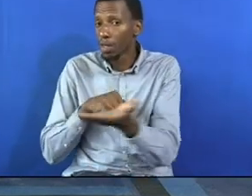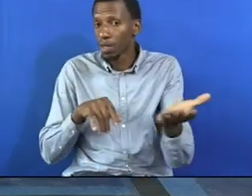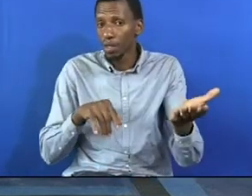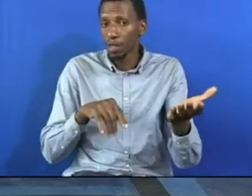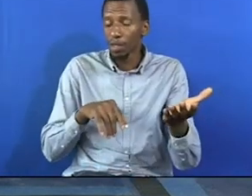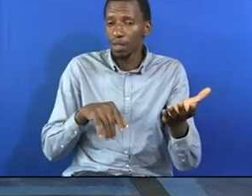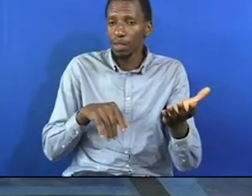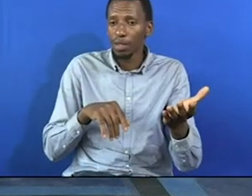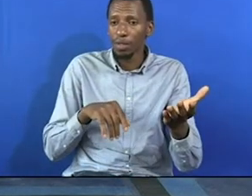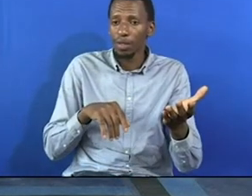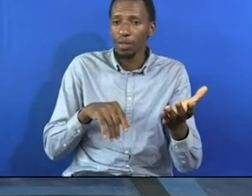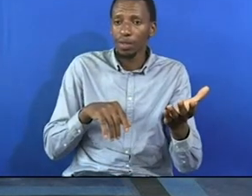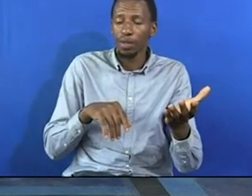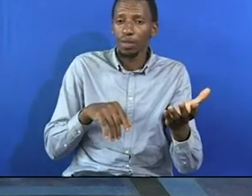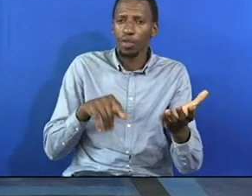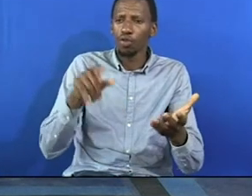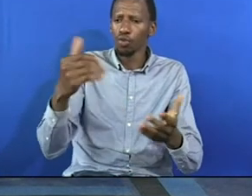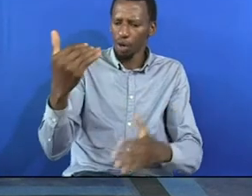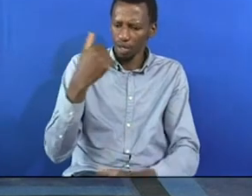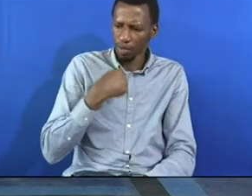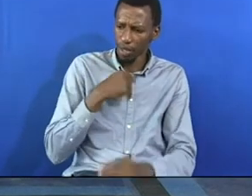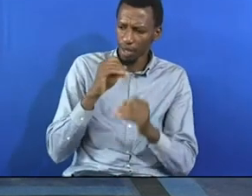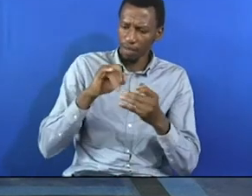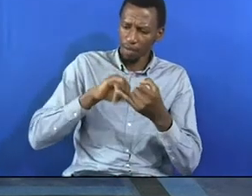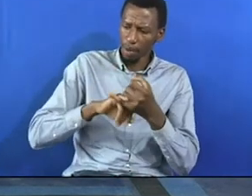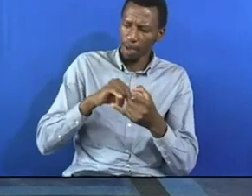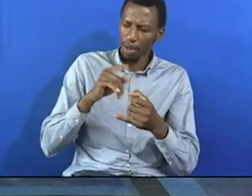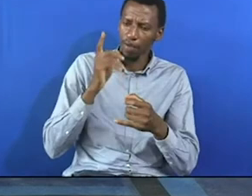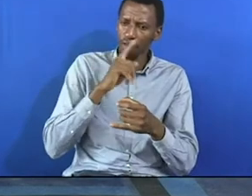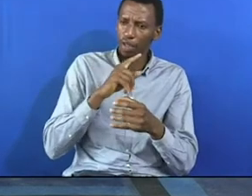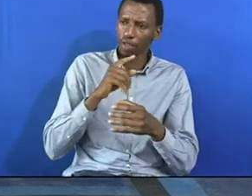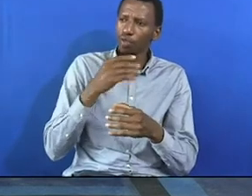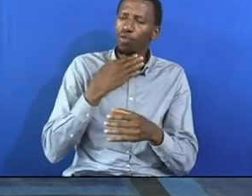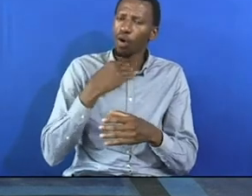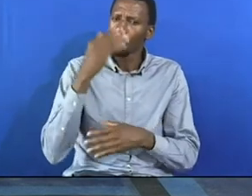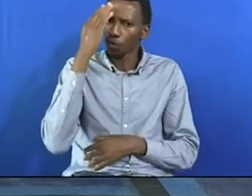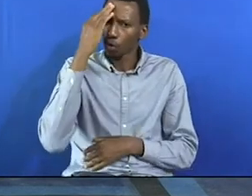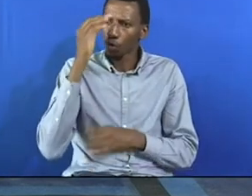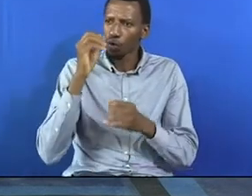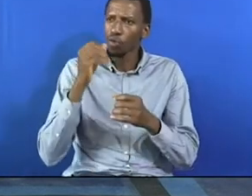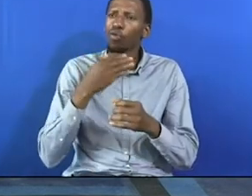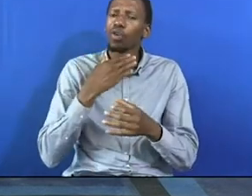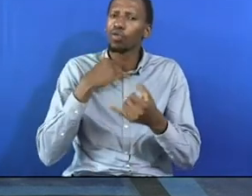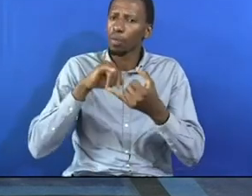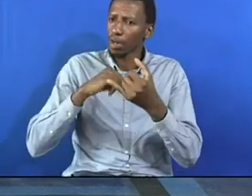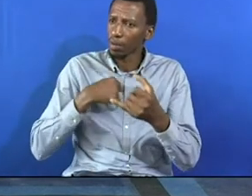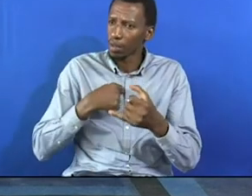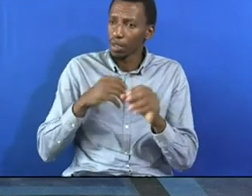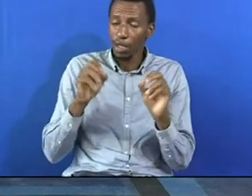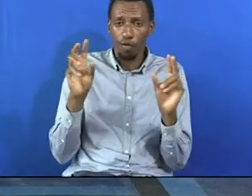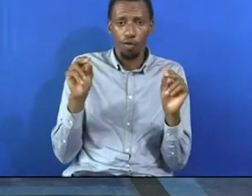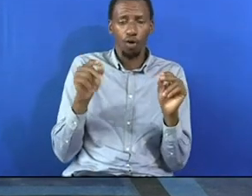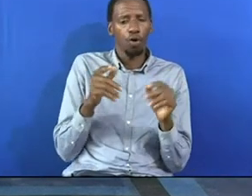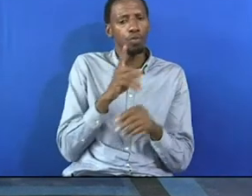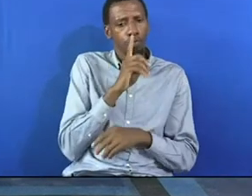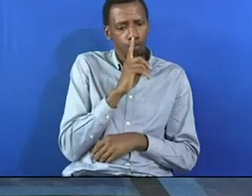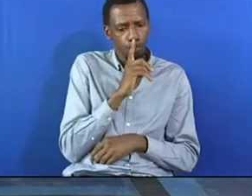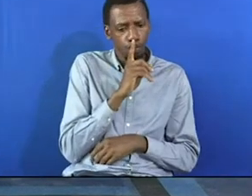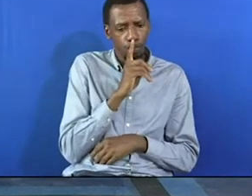You are asking whether I'm married. Do you want to marry me? If no, then shut up. Are we together? Yeah.